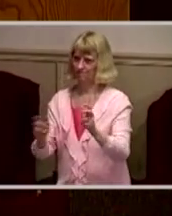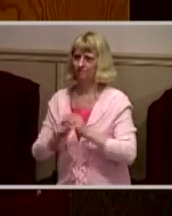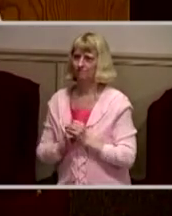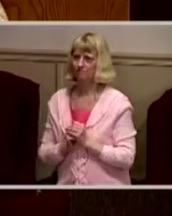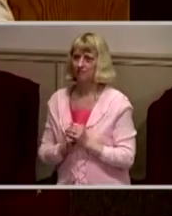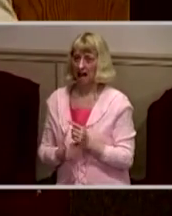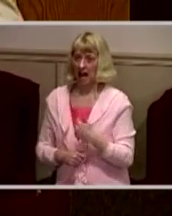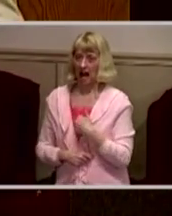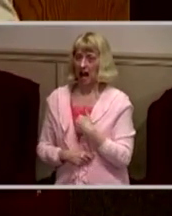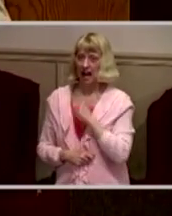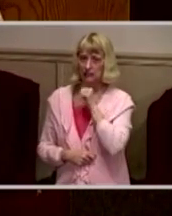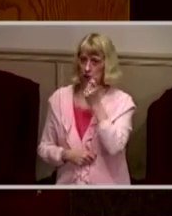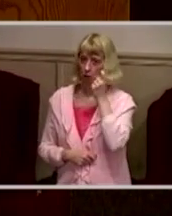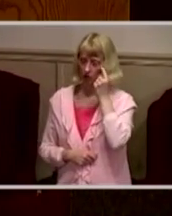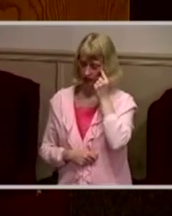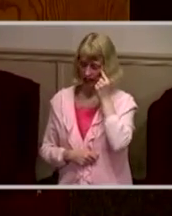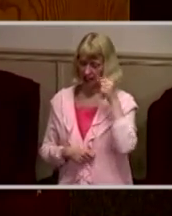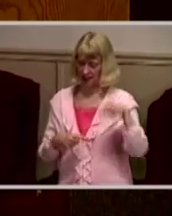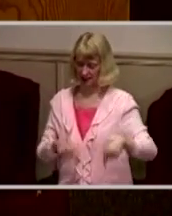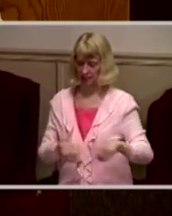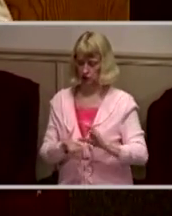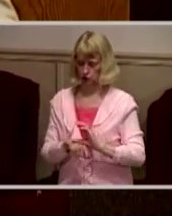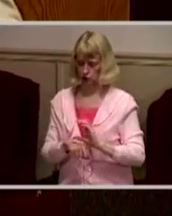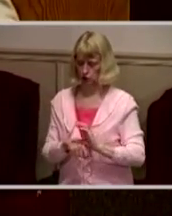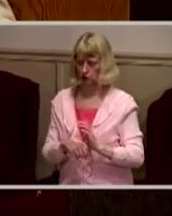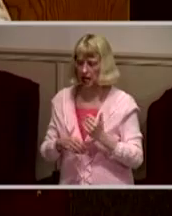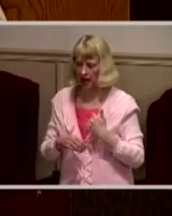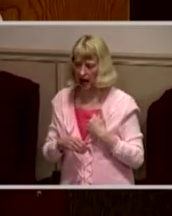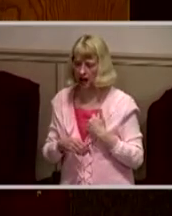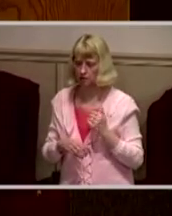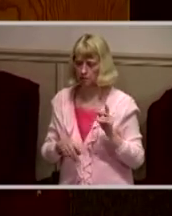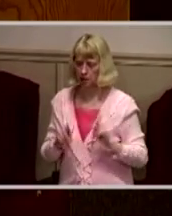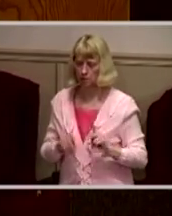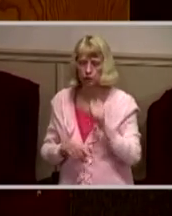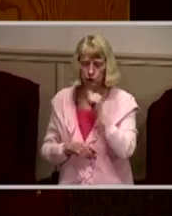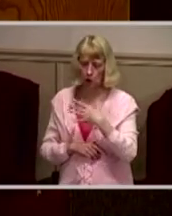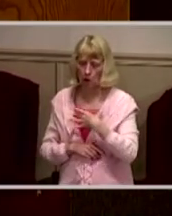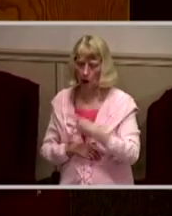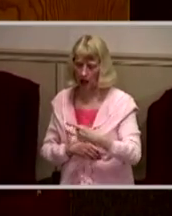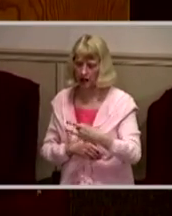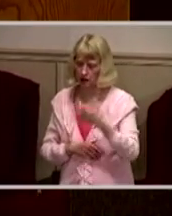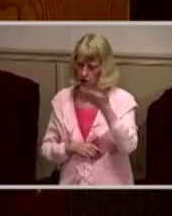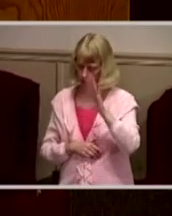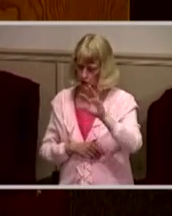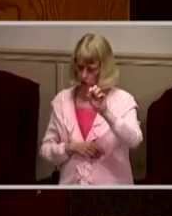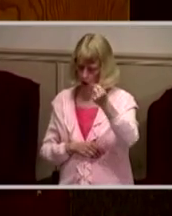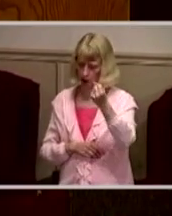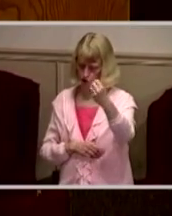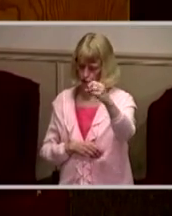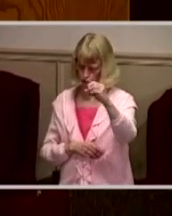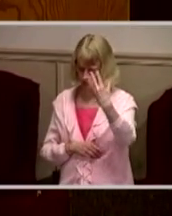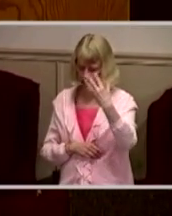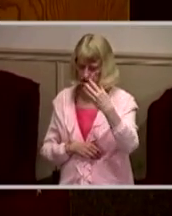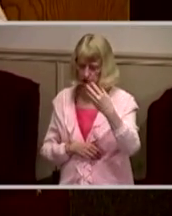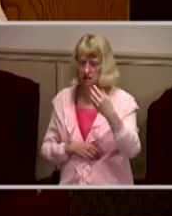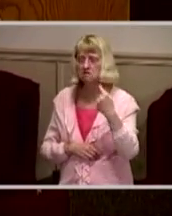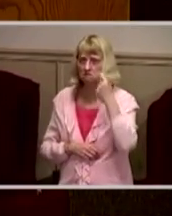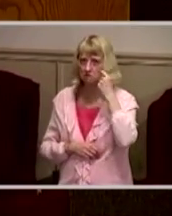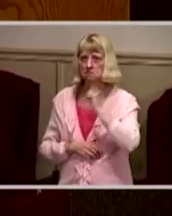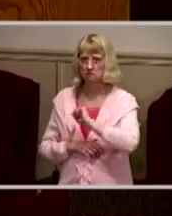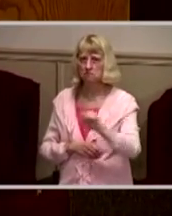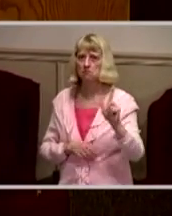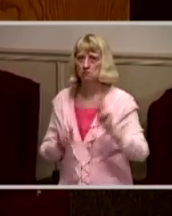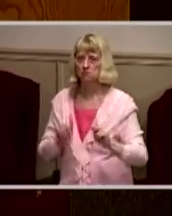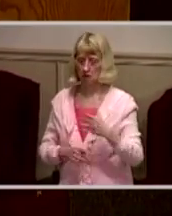And I don't think that in this congregation we have people who do not like the grace of God. I think that everybody under the sound of my voice today